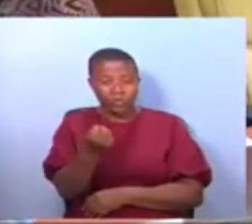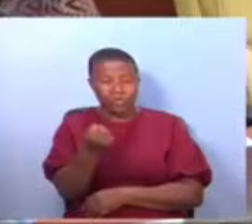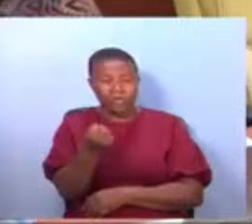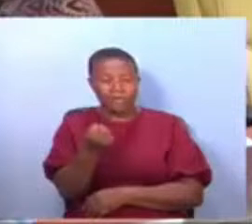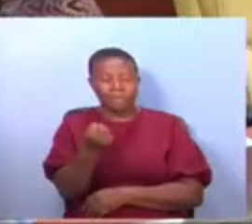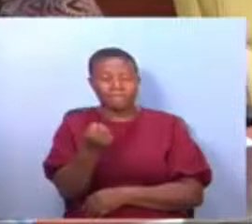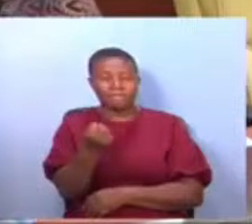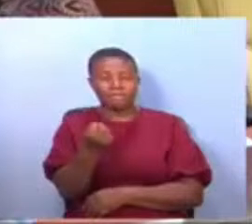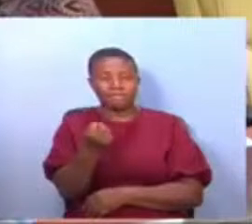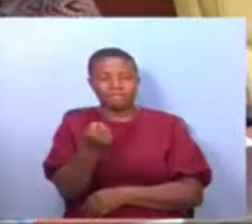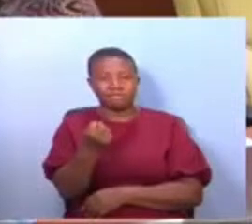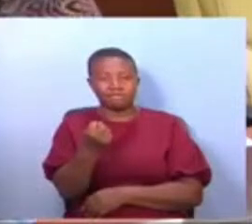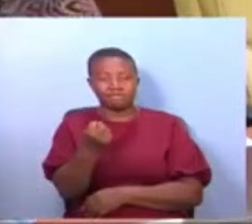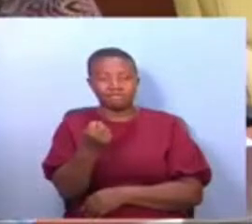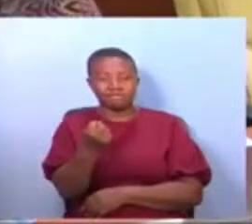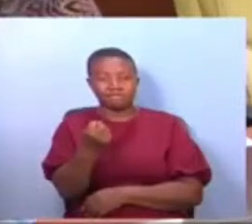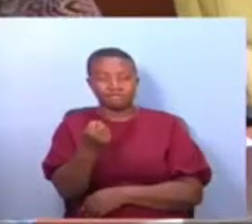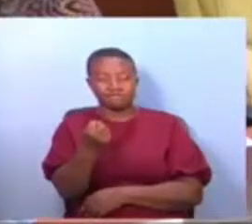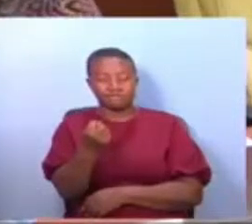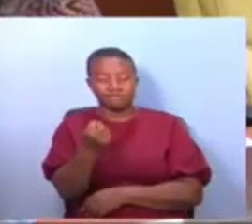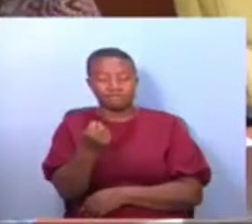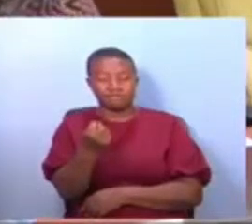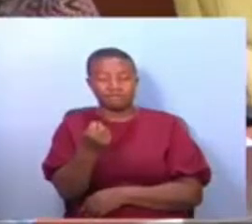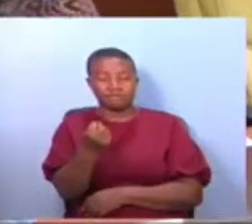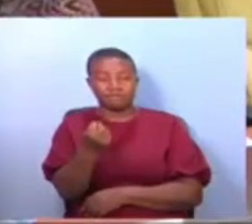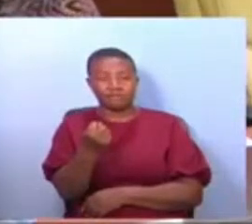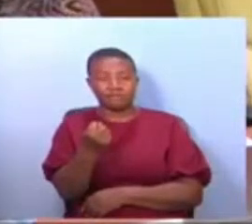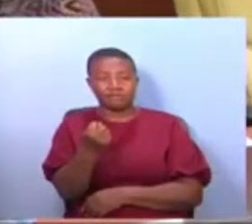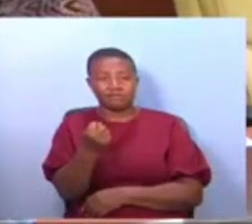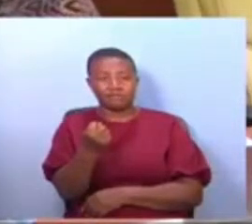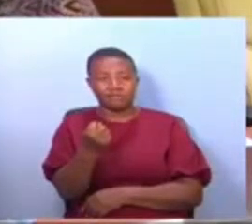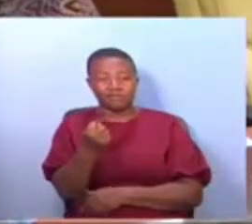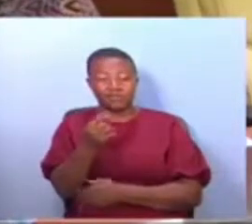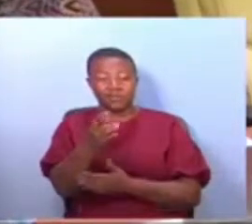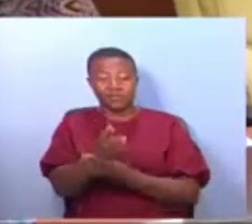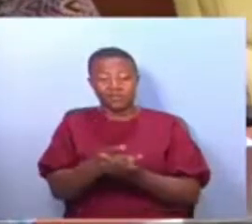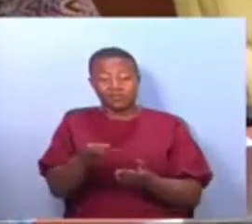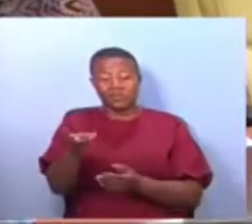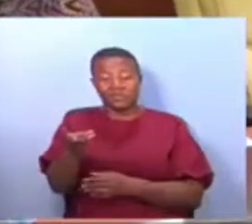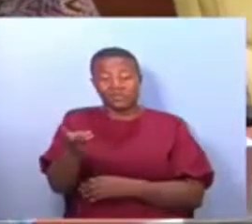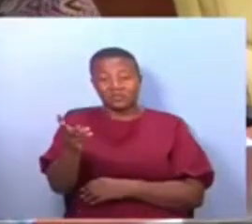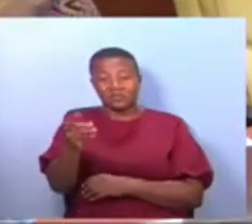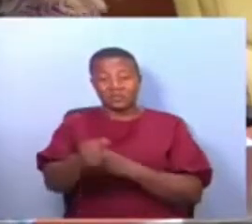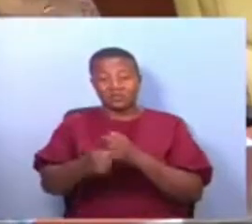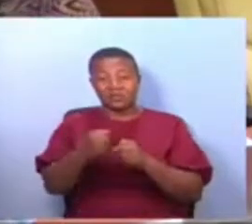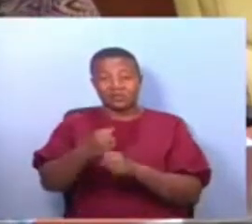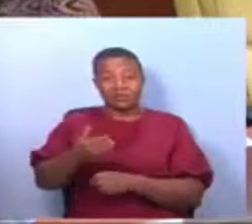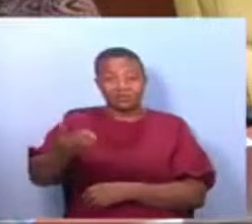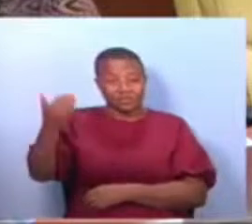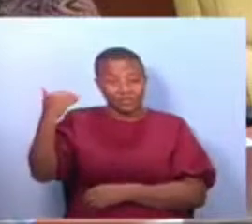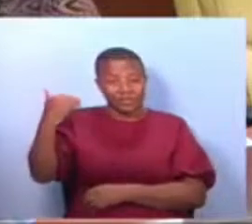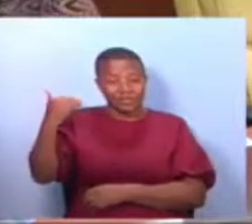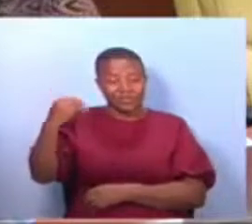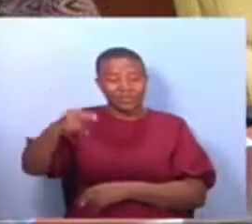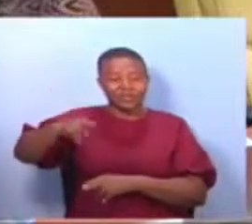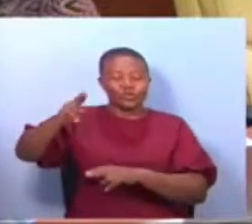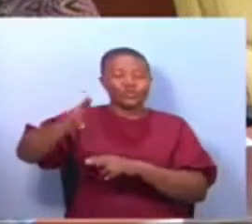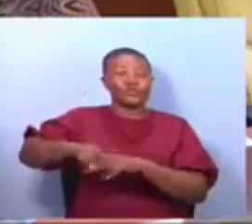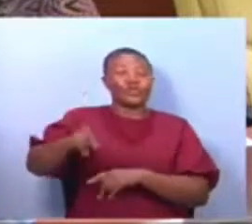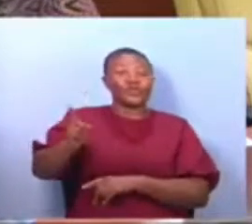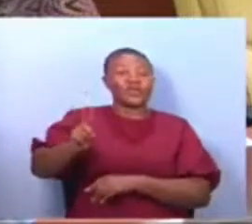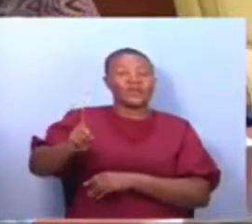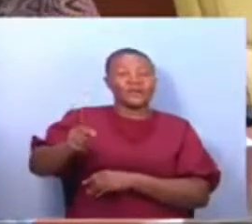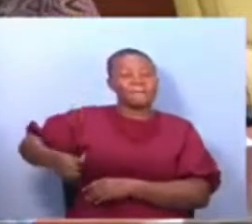want, without his leave, put it out, that some 16 years ago, he was a backbencher, and